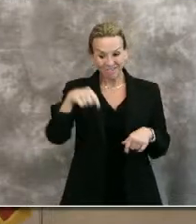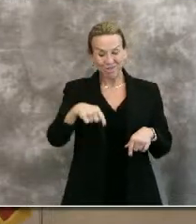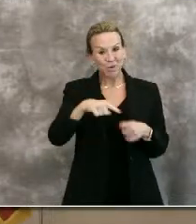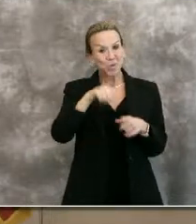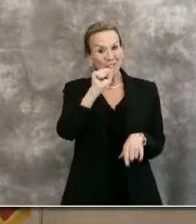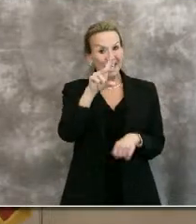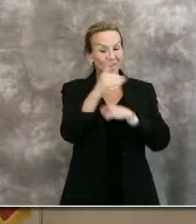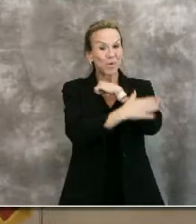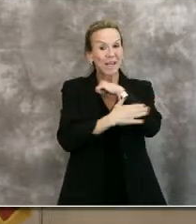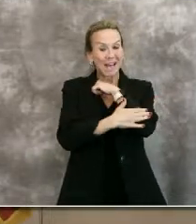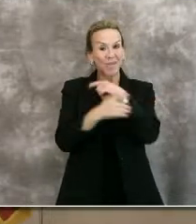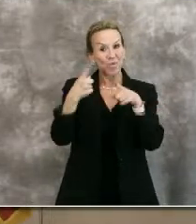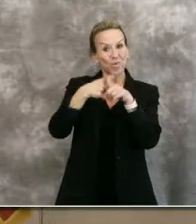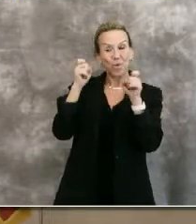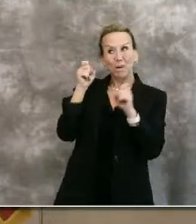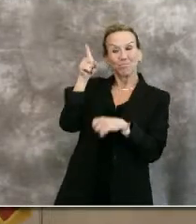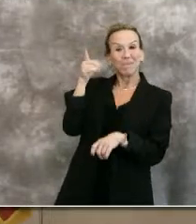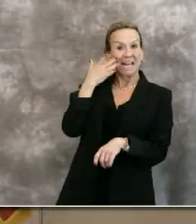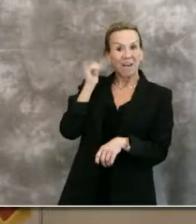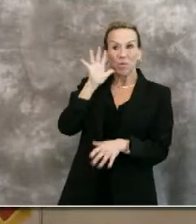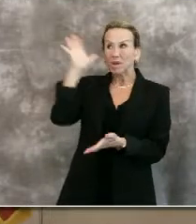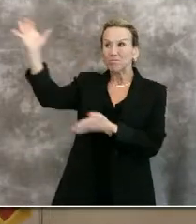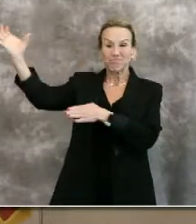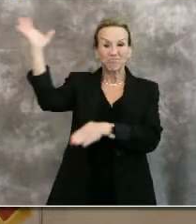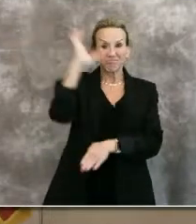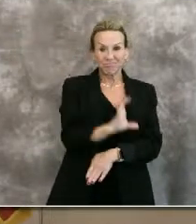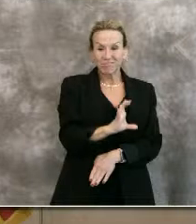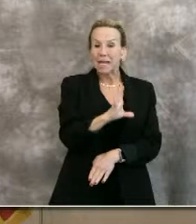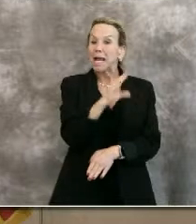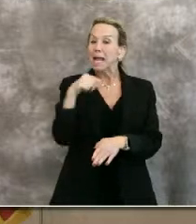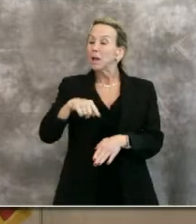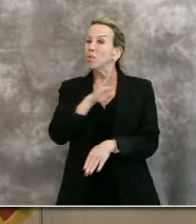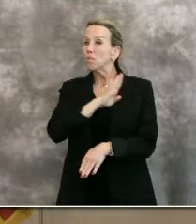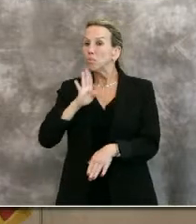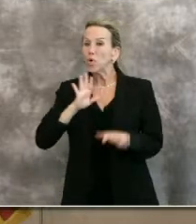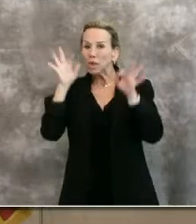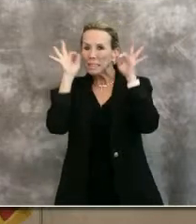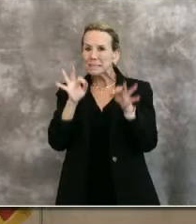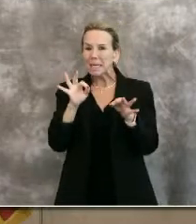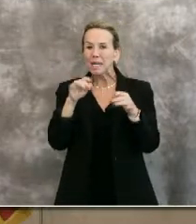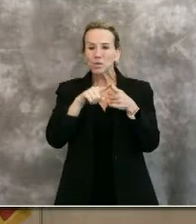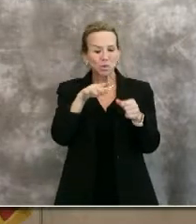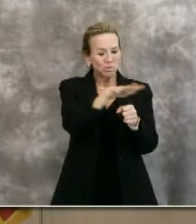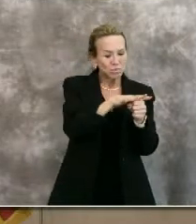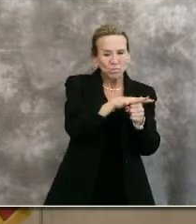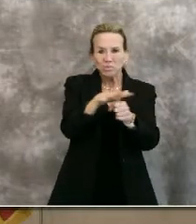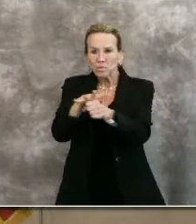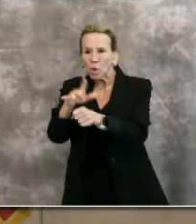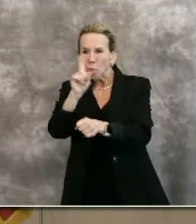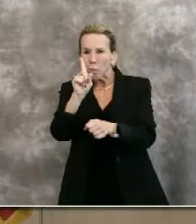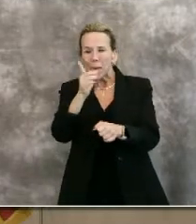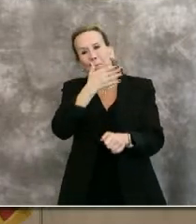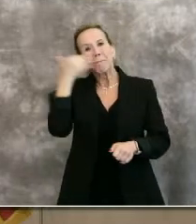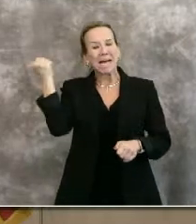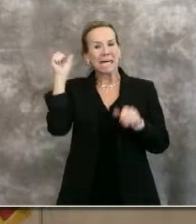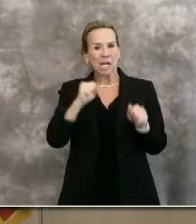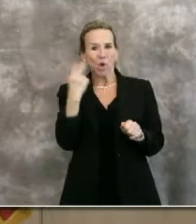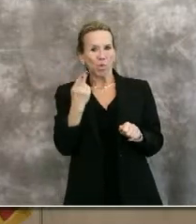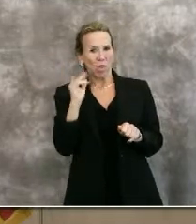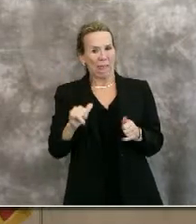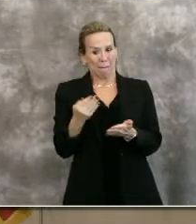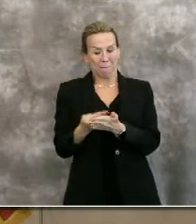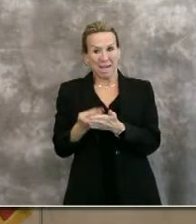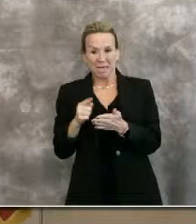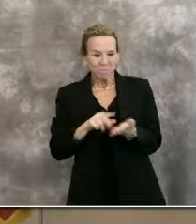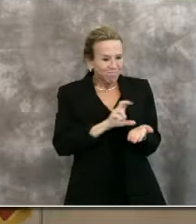California, the board decided and identified some focus areas where these dollars could be used to support our ongoing